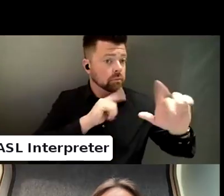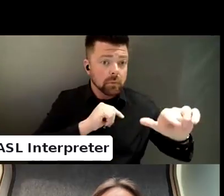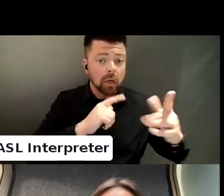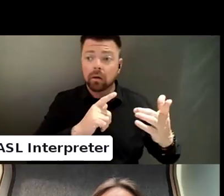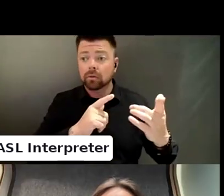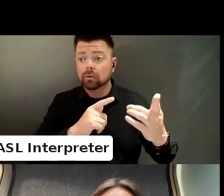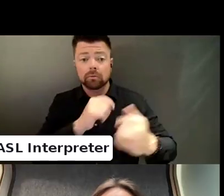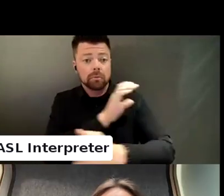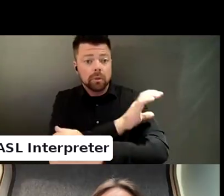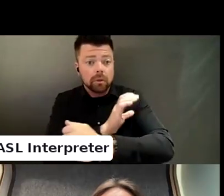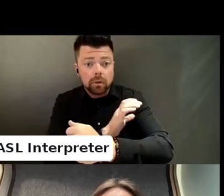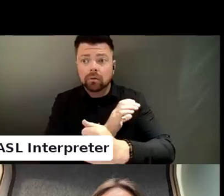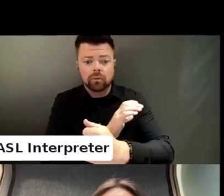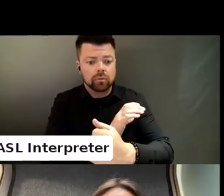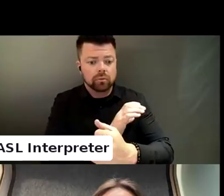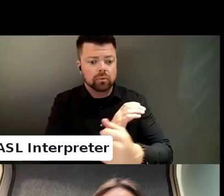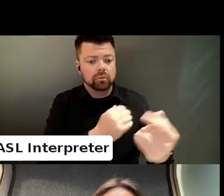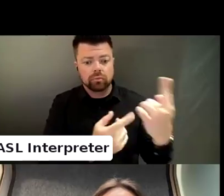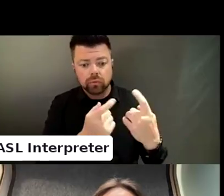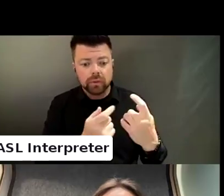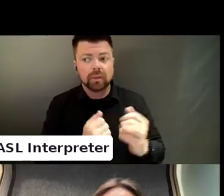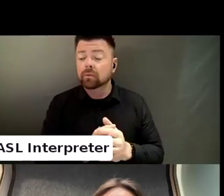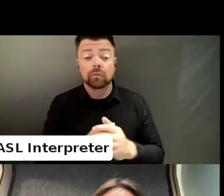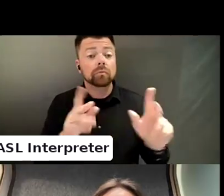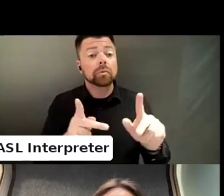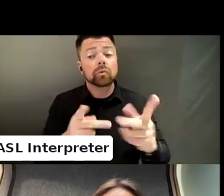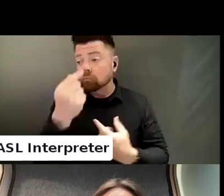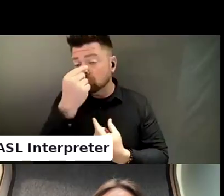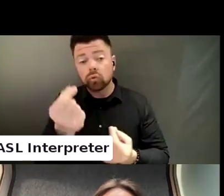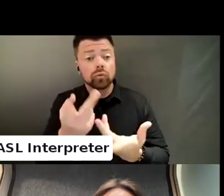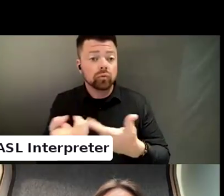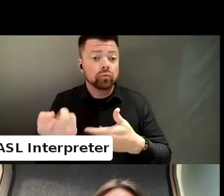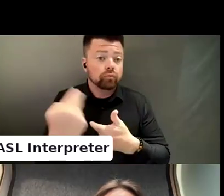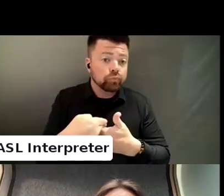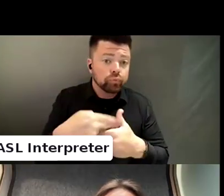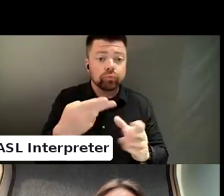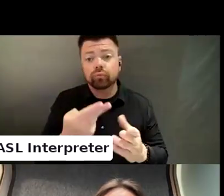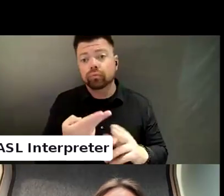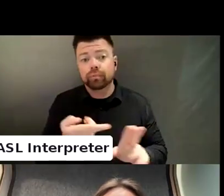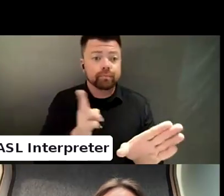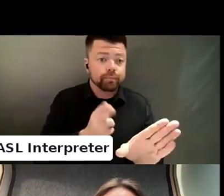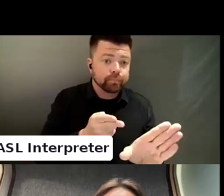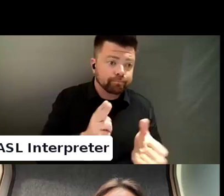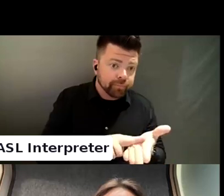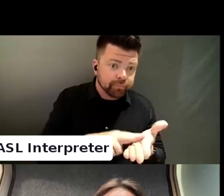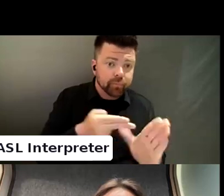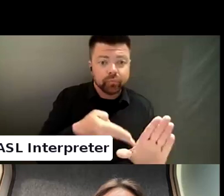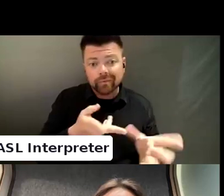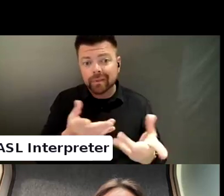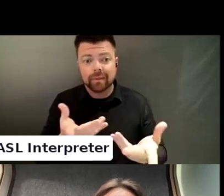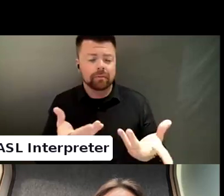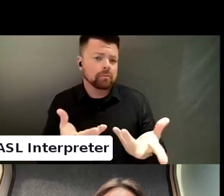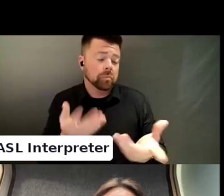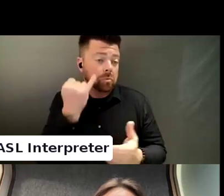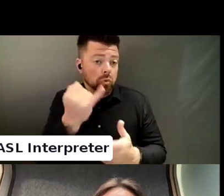interested in getting folks enrolled if they're interested in the clinical trials expeditiously, but it's more commonly through